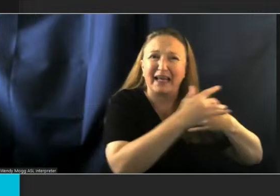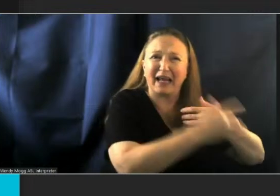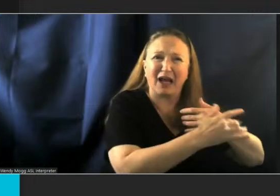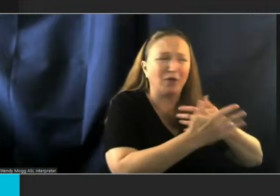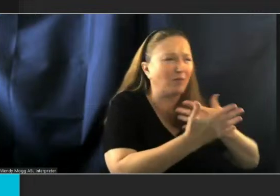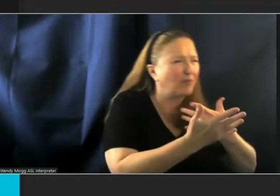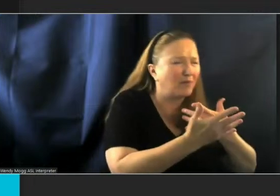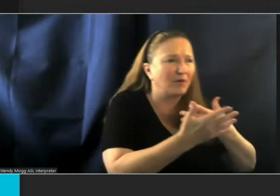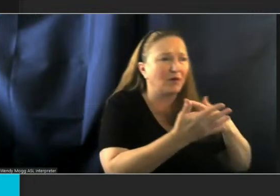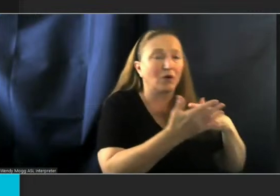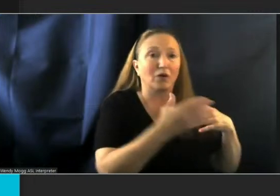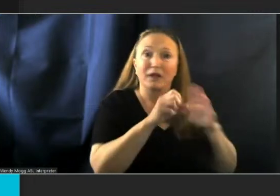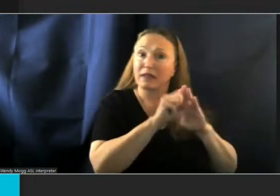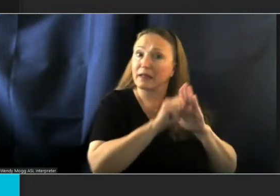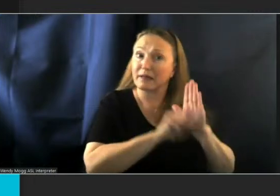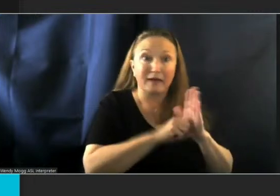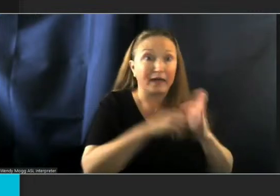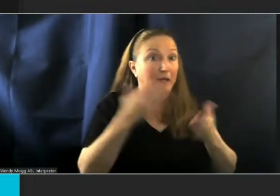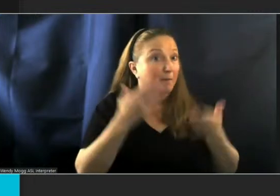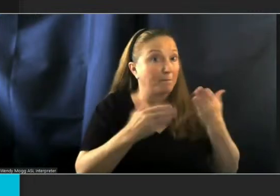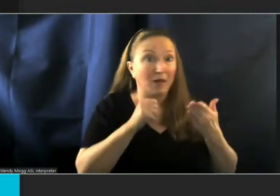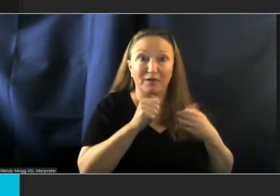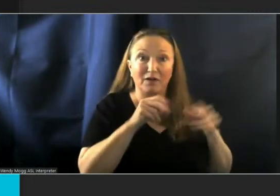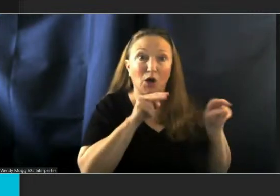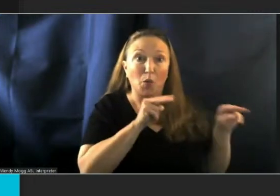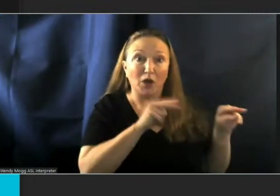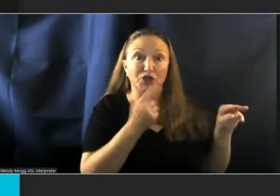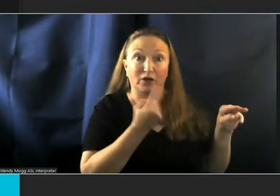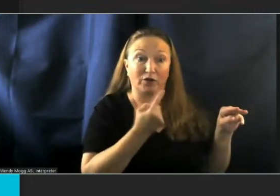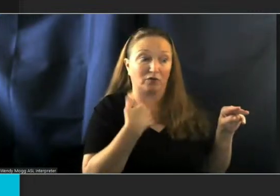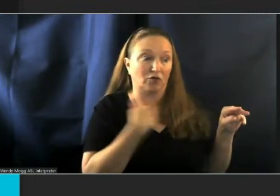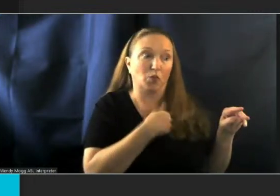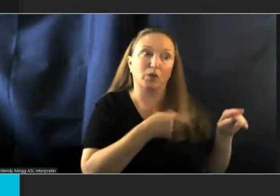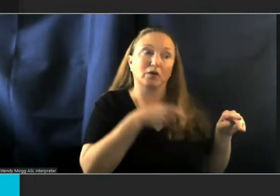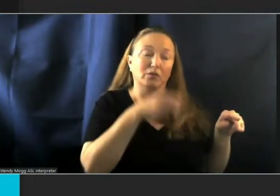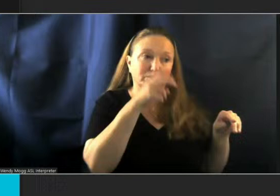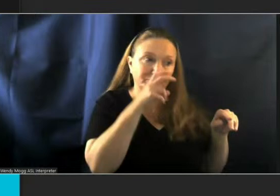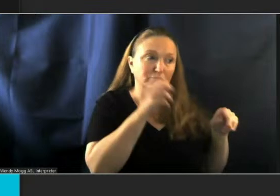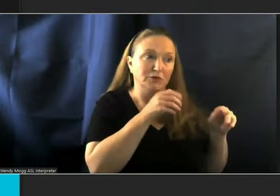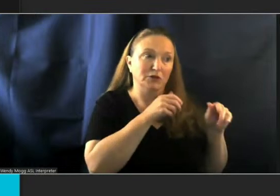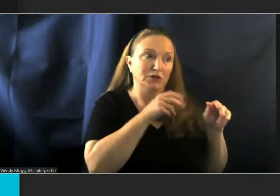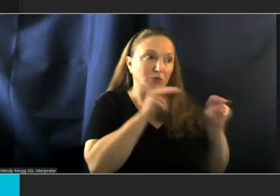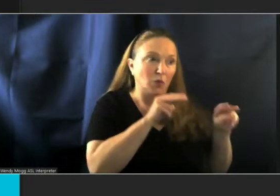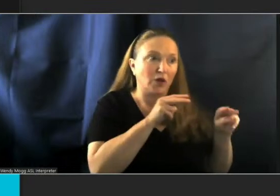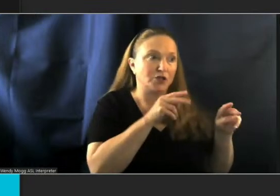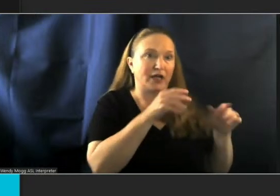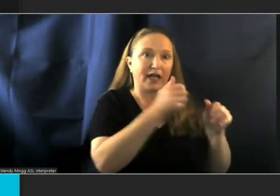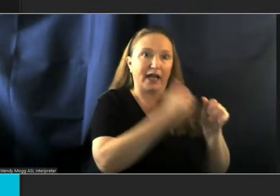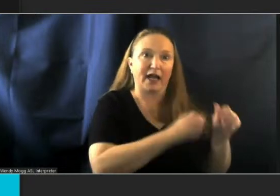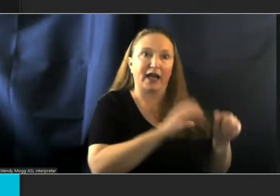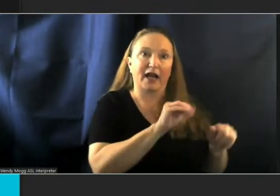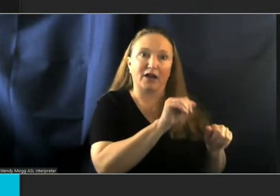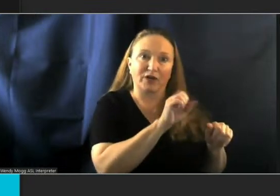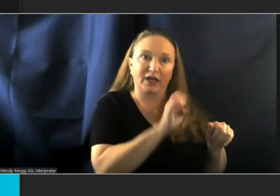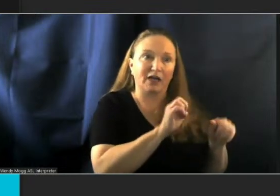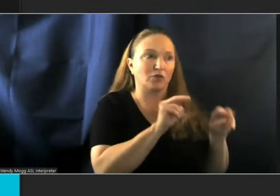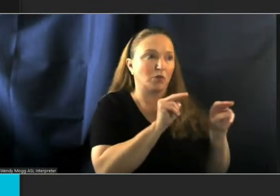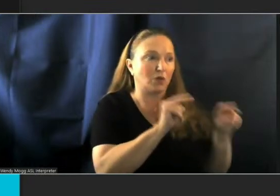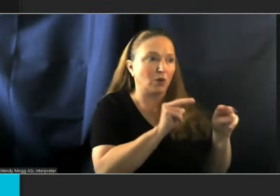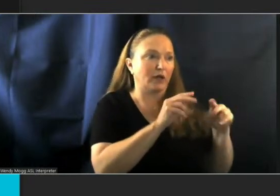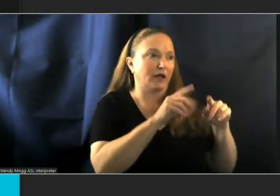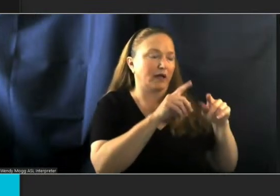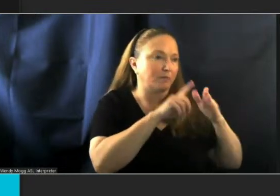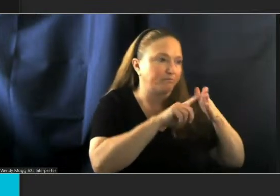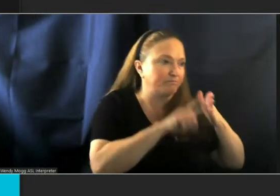be tracked by the state all the time. So we track our data, every single case. We look at it, we analyze, and